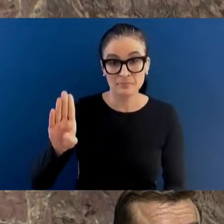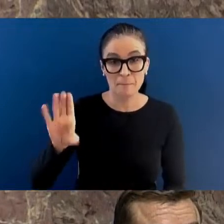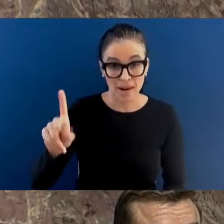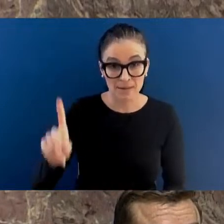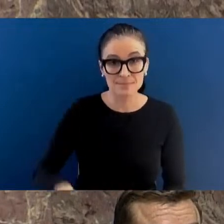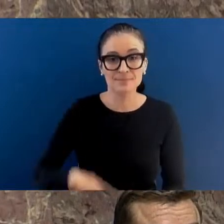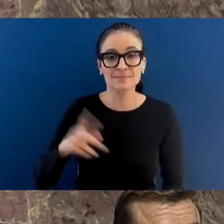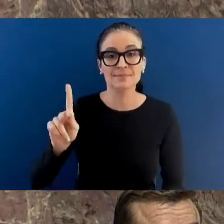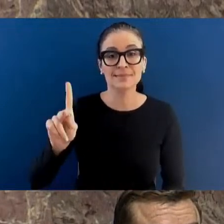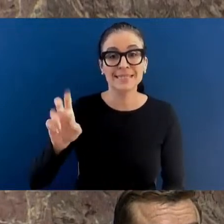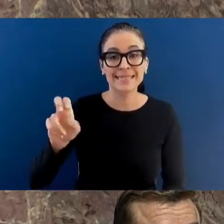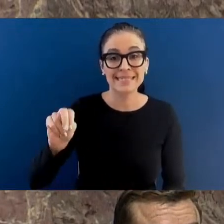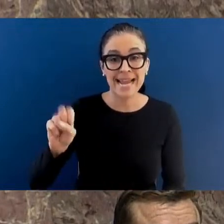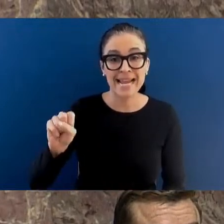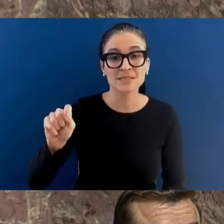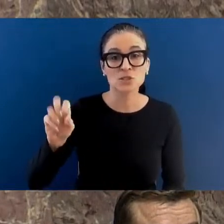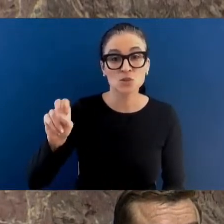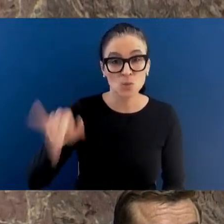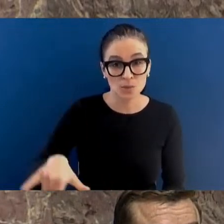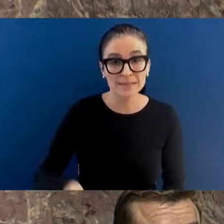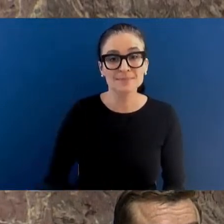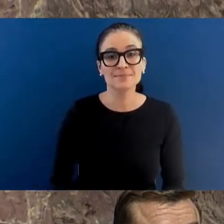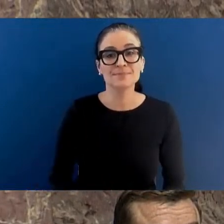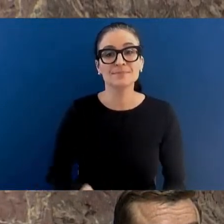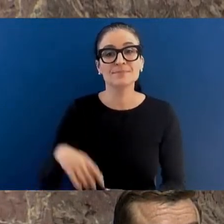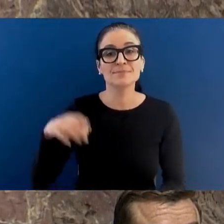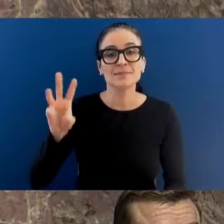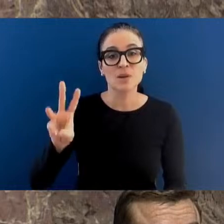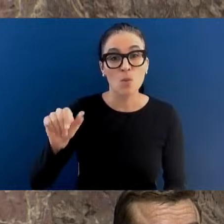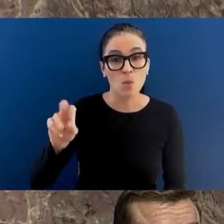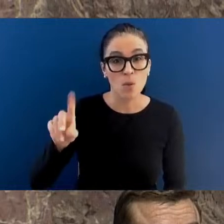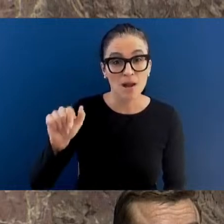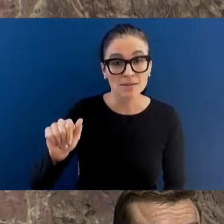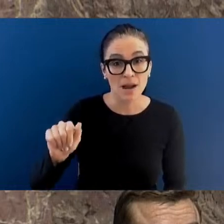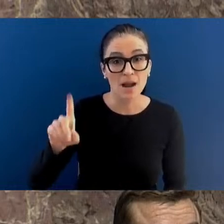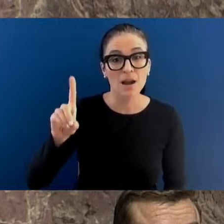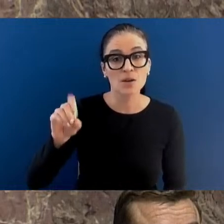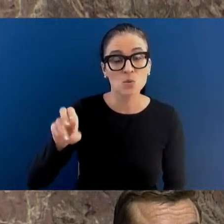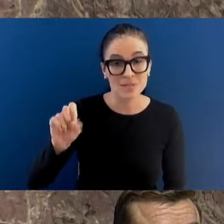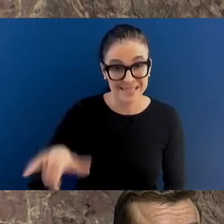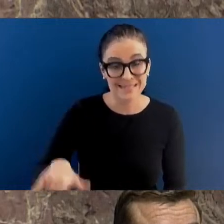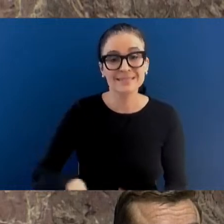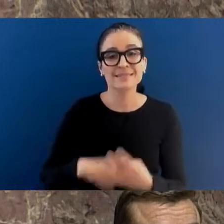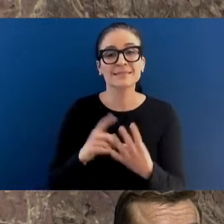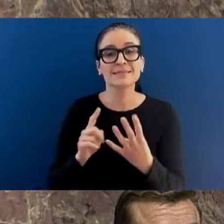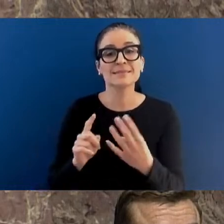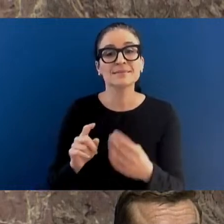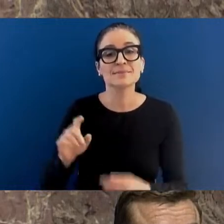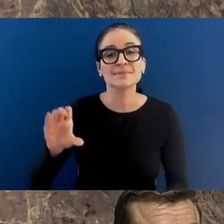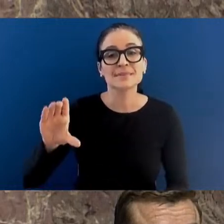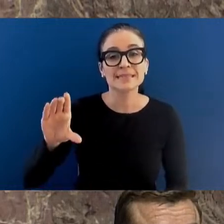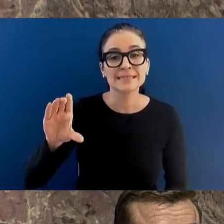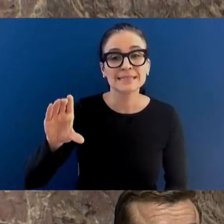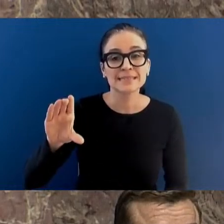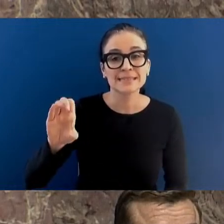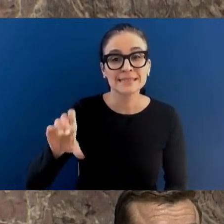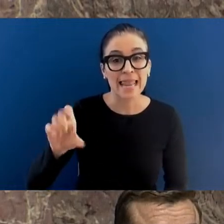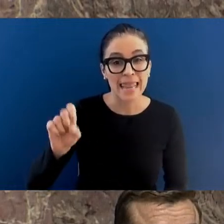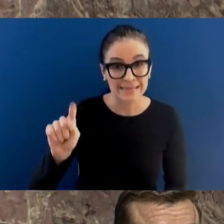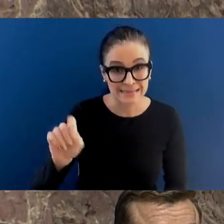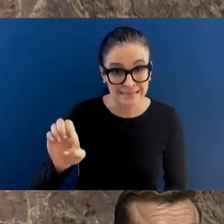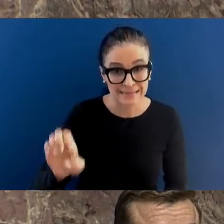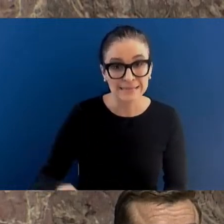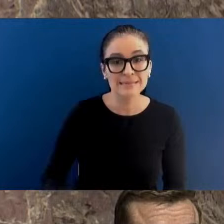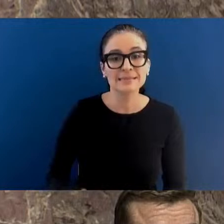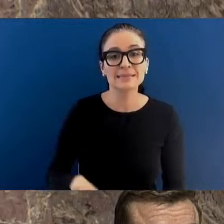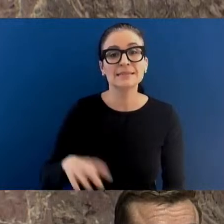Isidore Celeste, family. Wilfred Anderson, working cowboy. Ollie Curtis, a competitor. Bill Schur, builder of